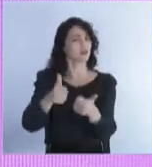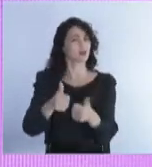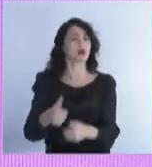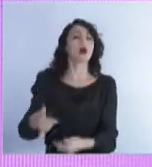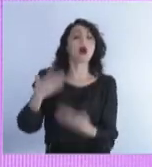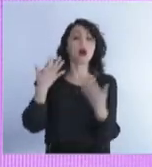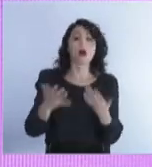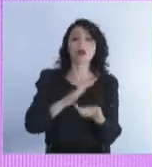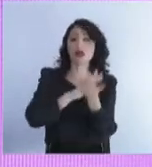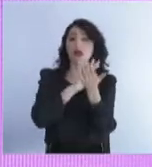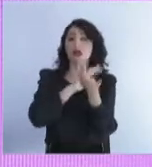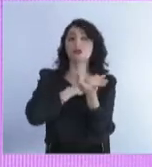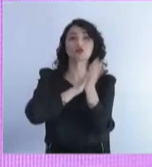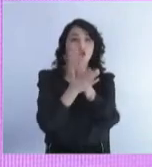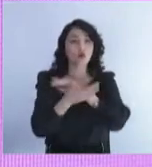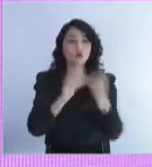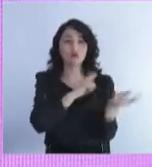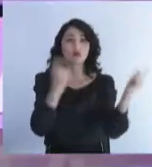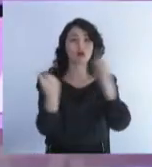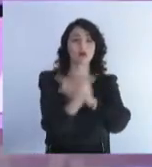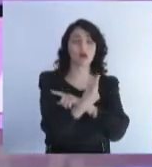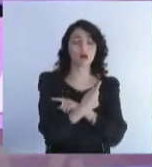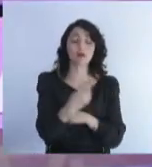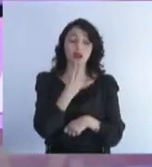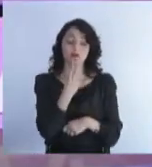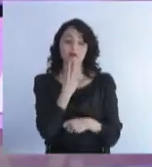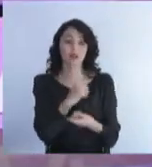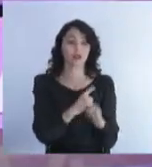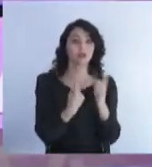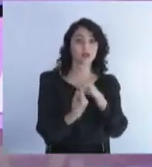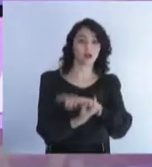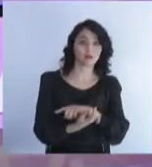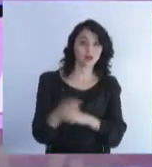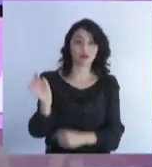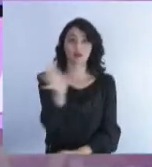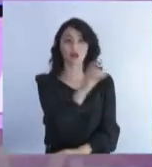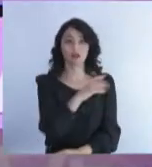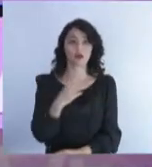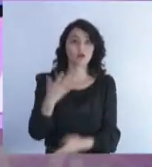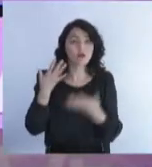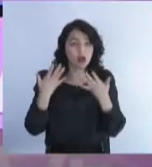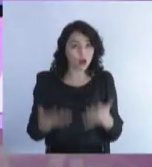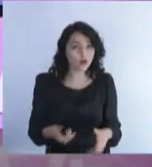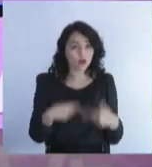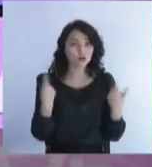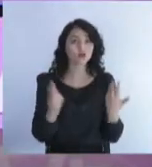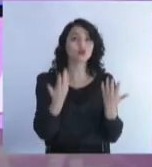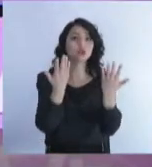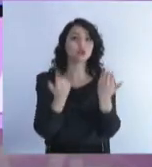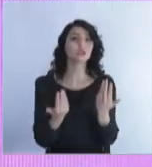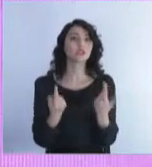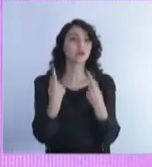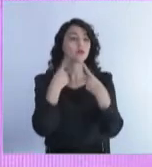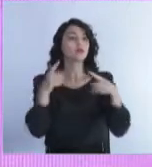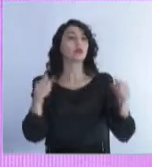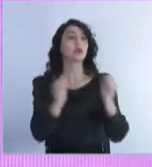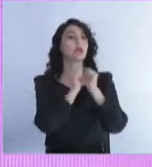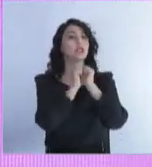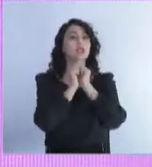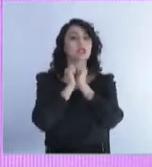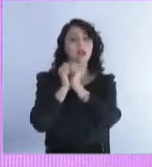Everyone is changing their old lives, and now we need new companies,